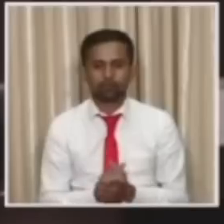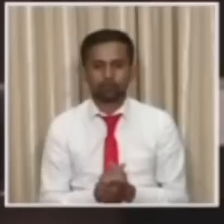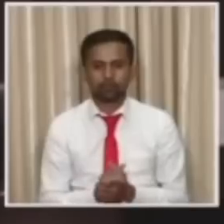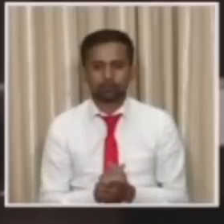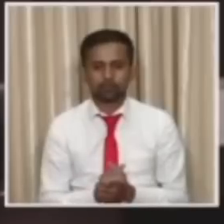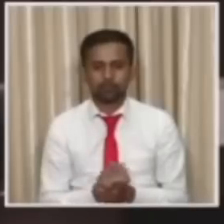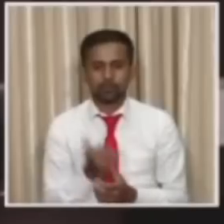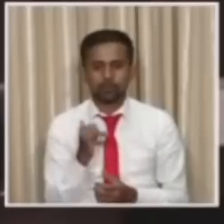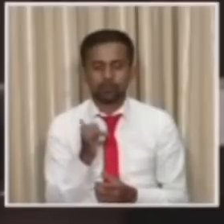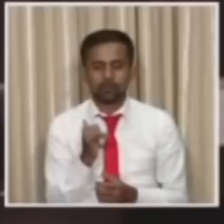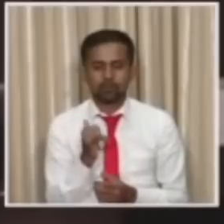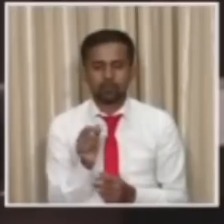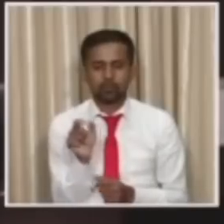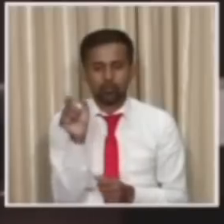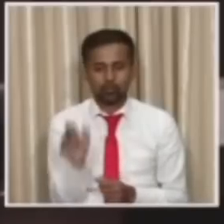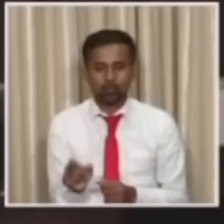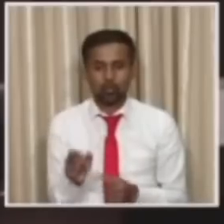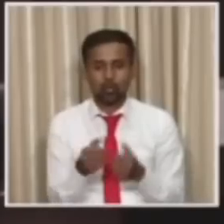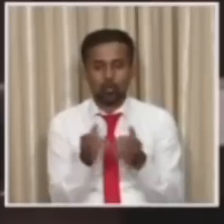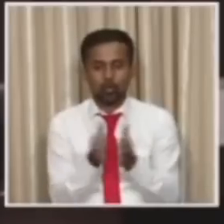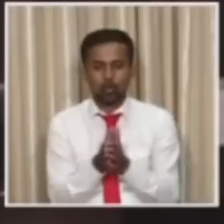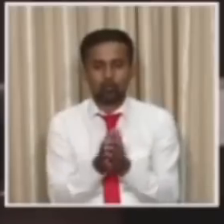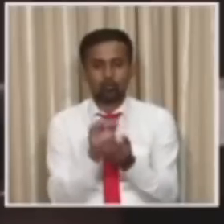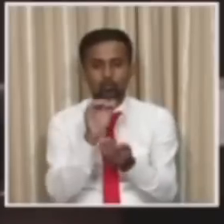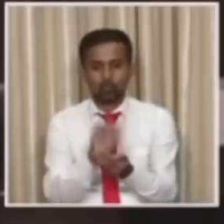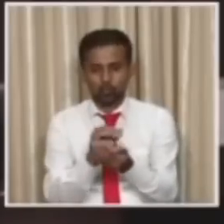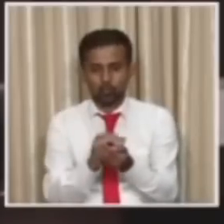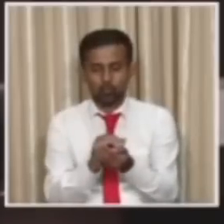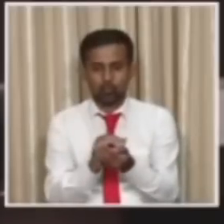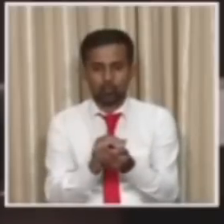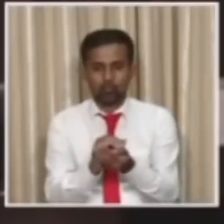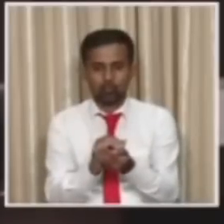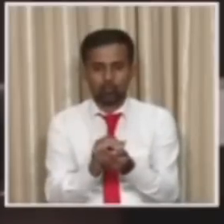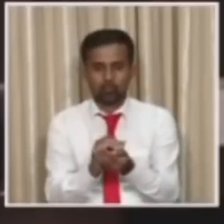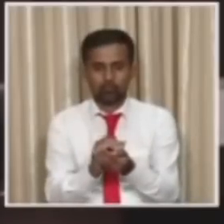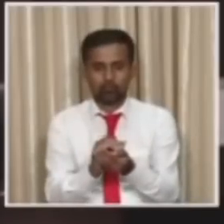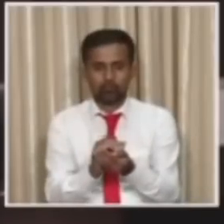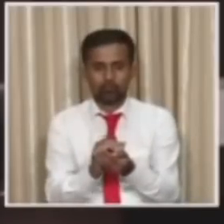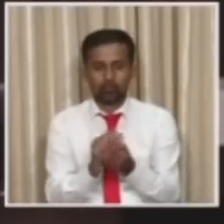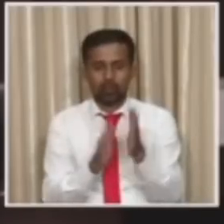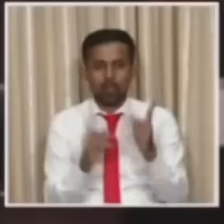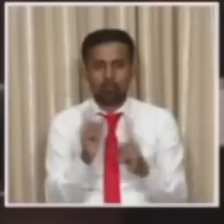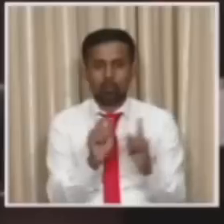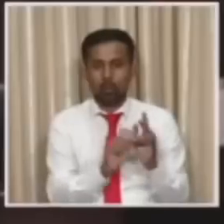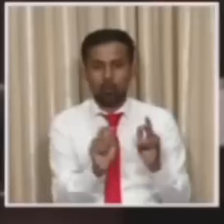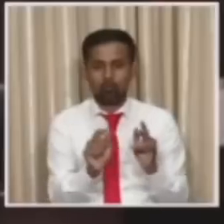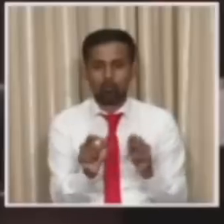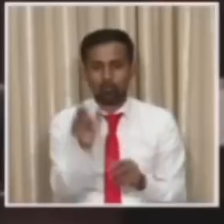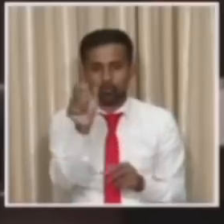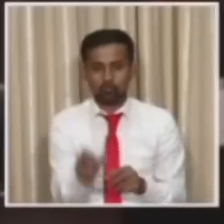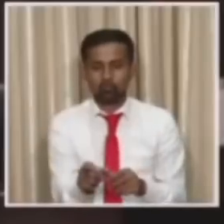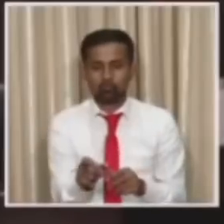police intelligence people who claim to be part of the police media who don't wear uniform who don't carry an identity card you